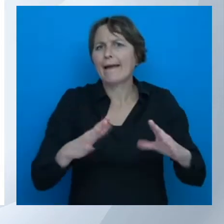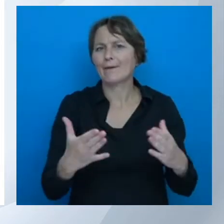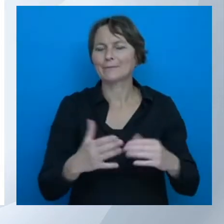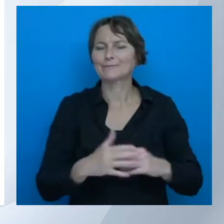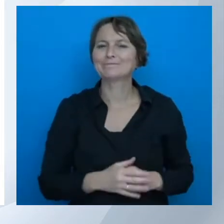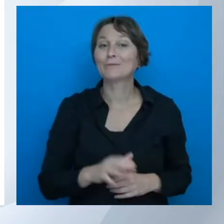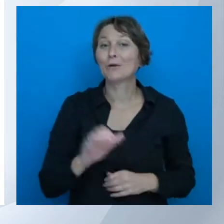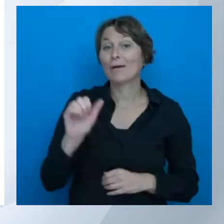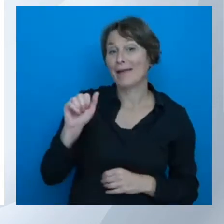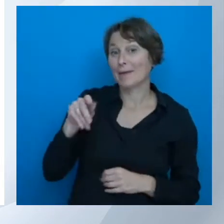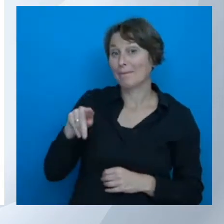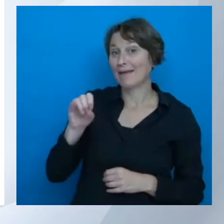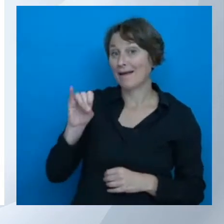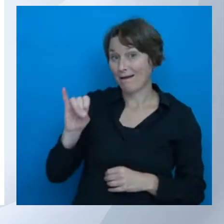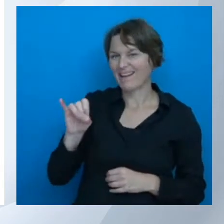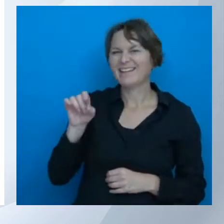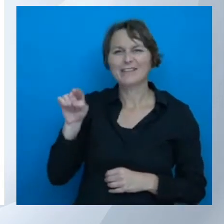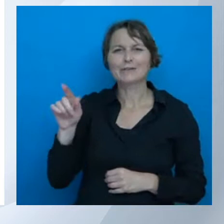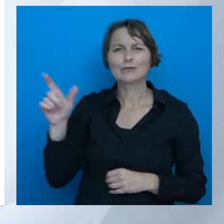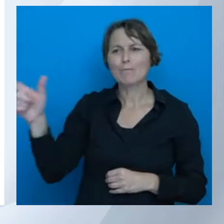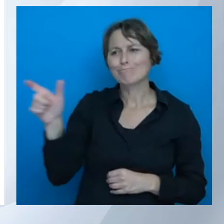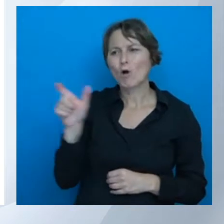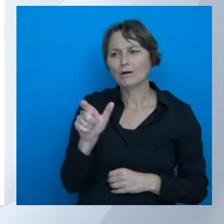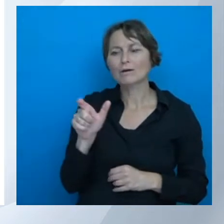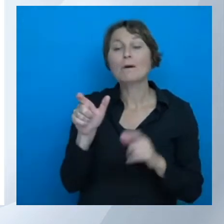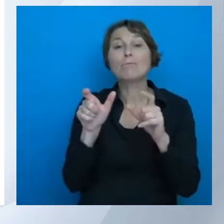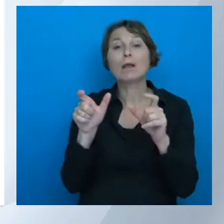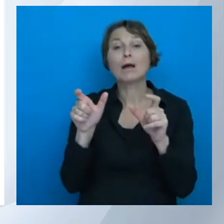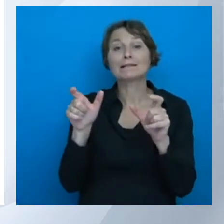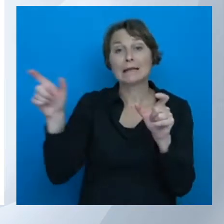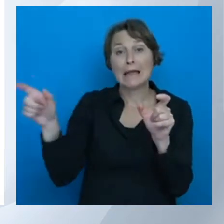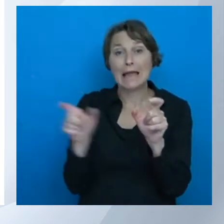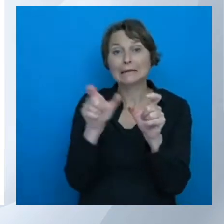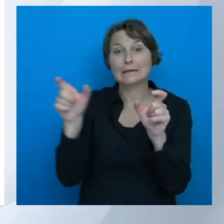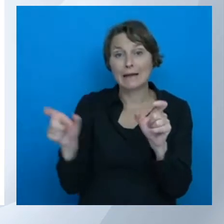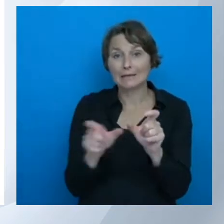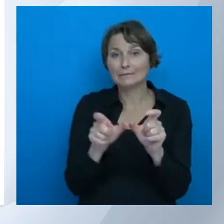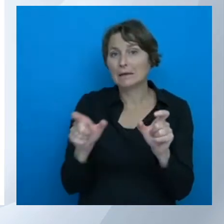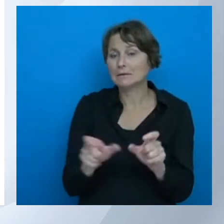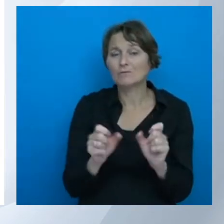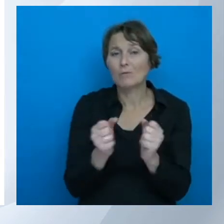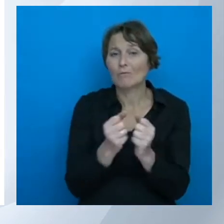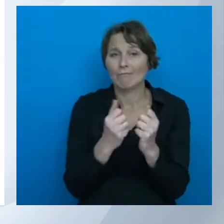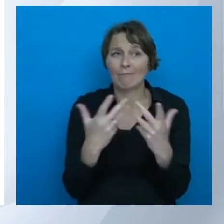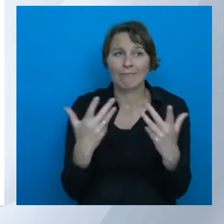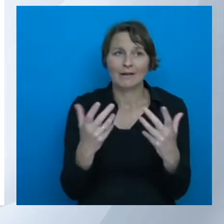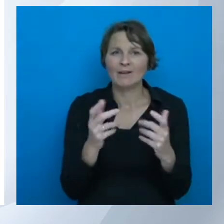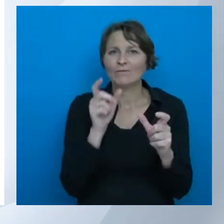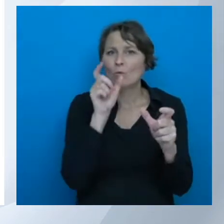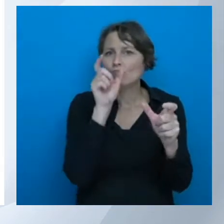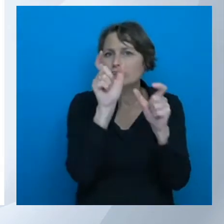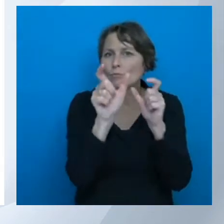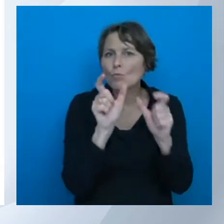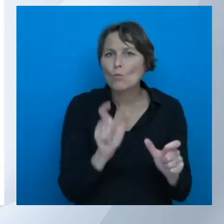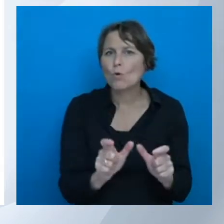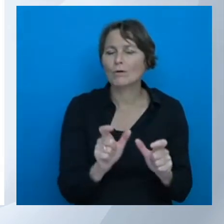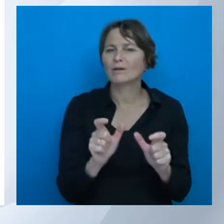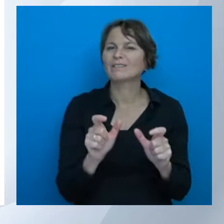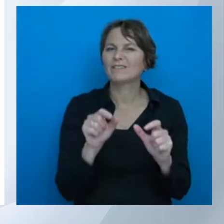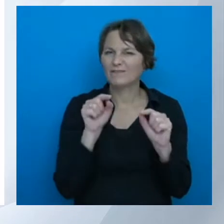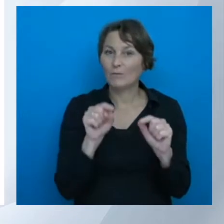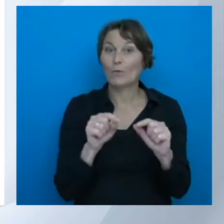be modular as well and extensible, and can be used when a BERT or an RNN model needs to be